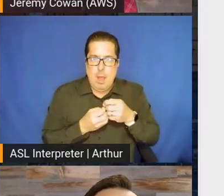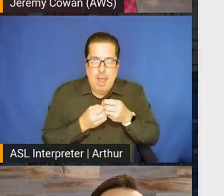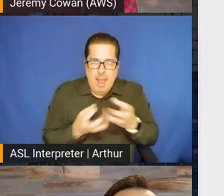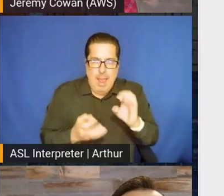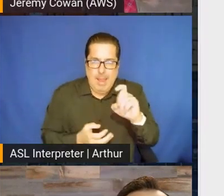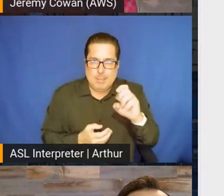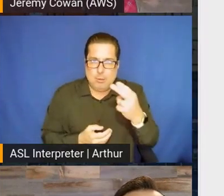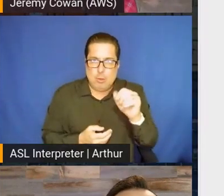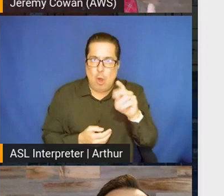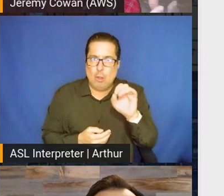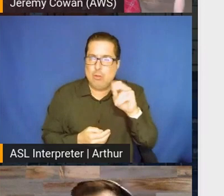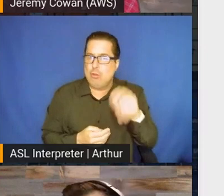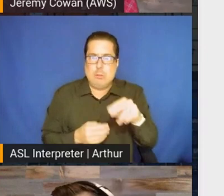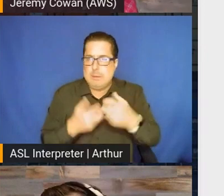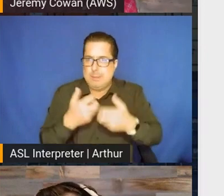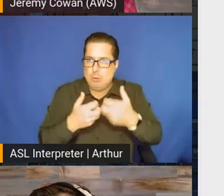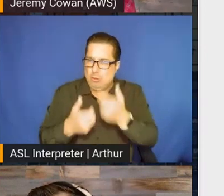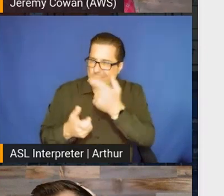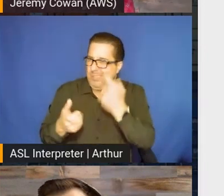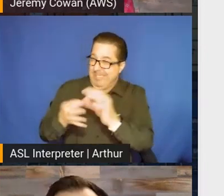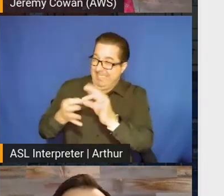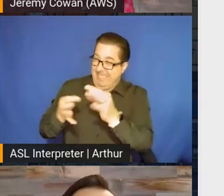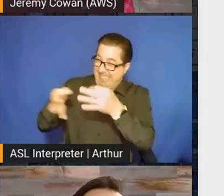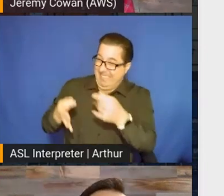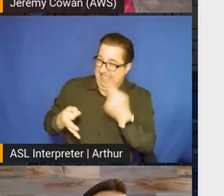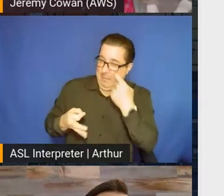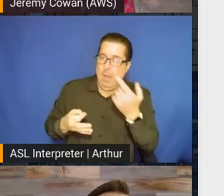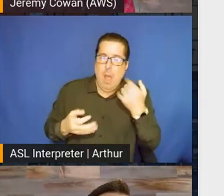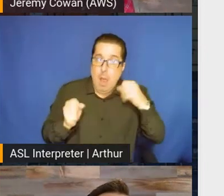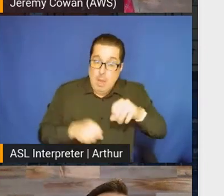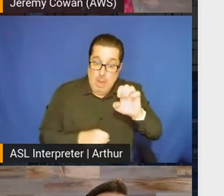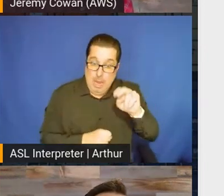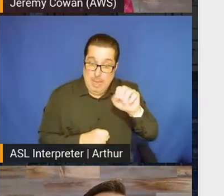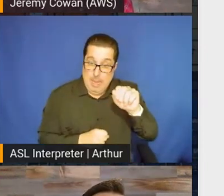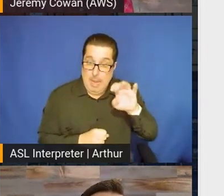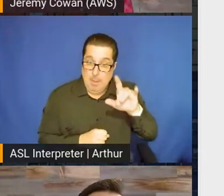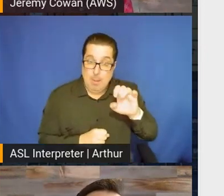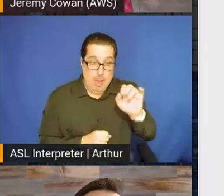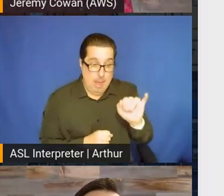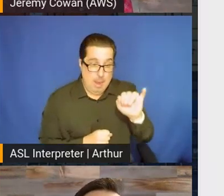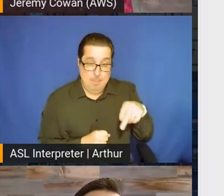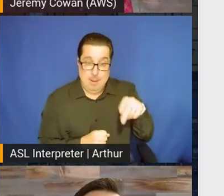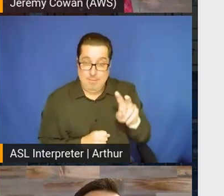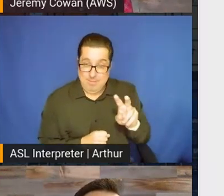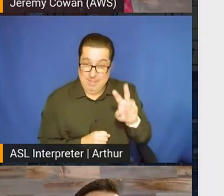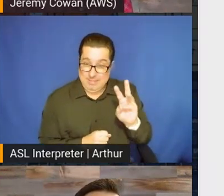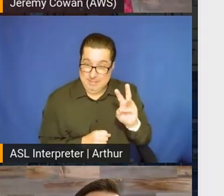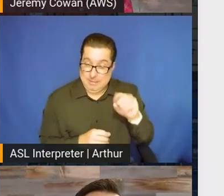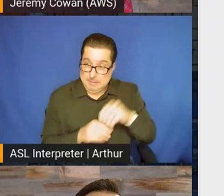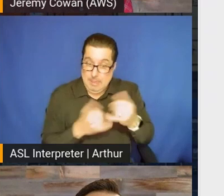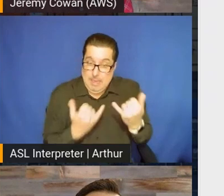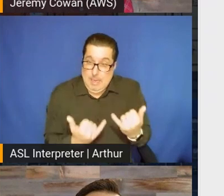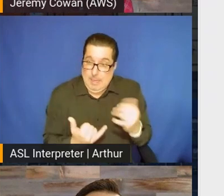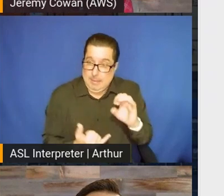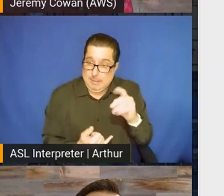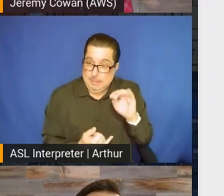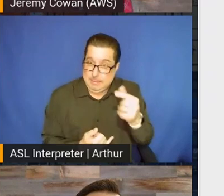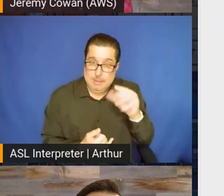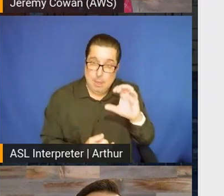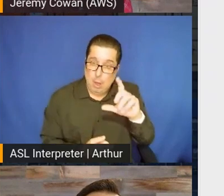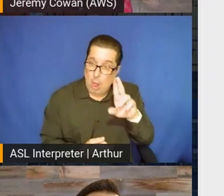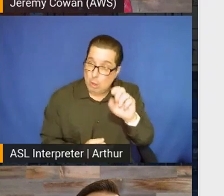describing earlier. Is there a way for me to enable IPv6 in an existing cluster?